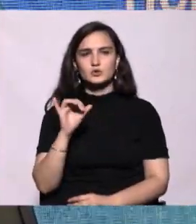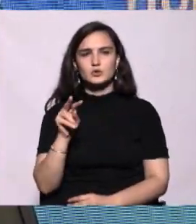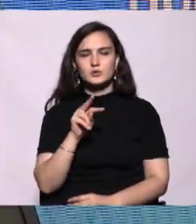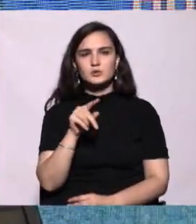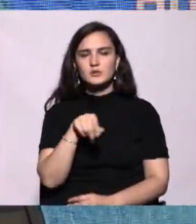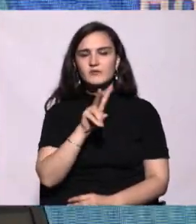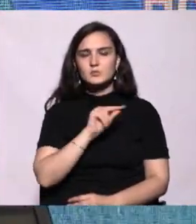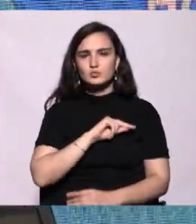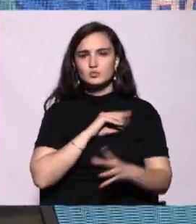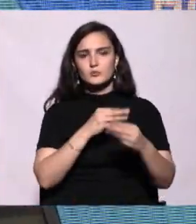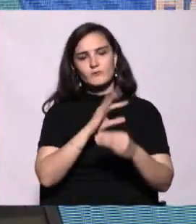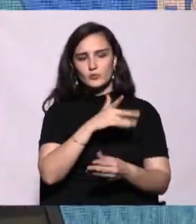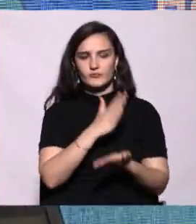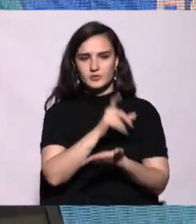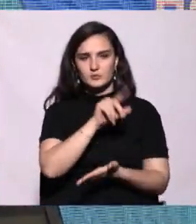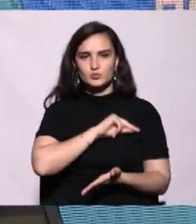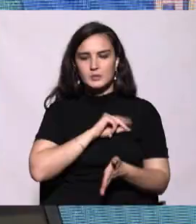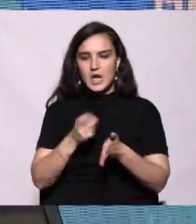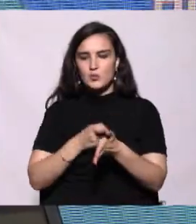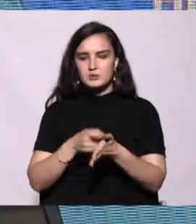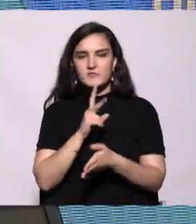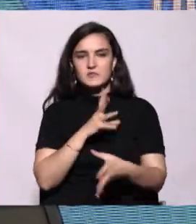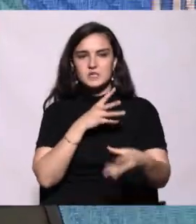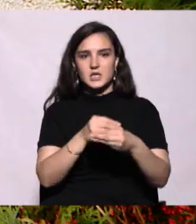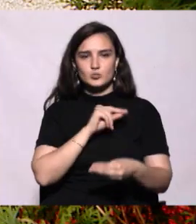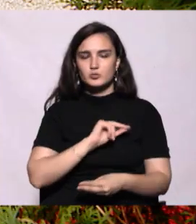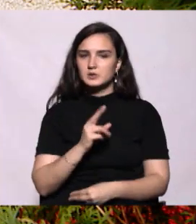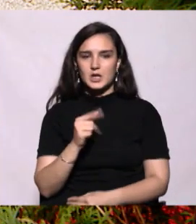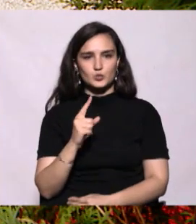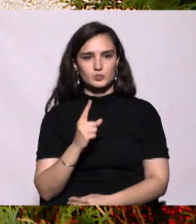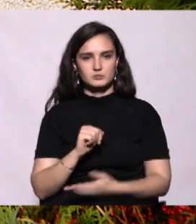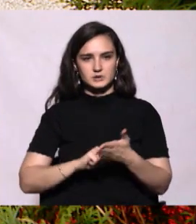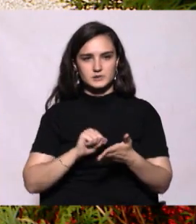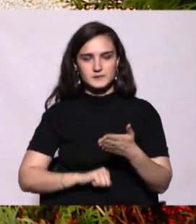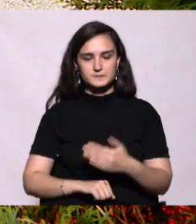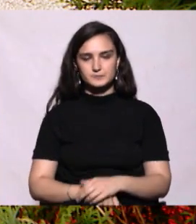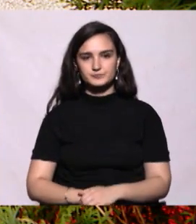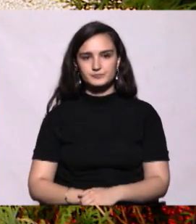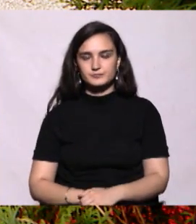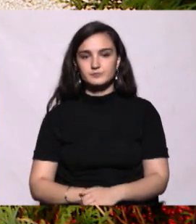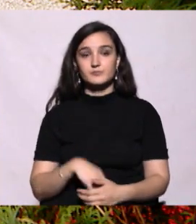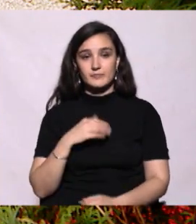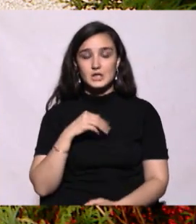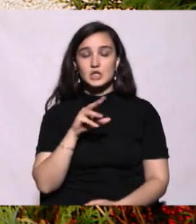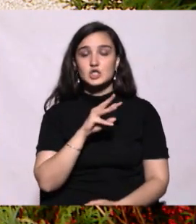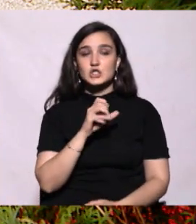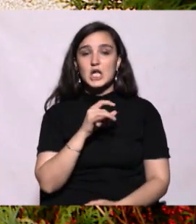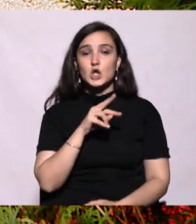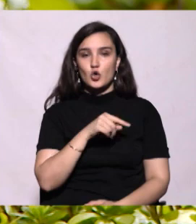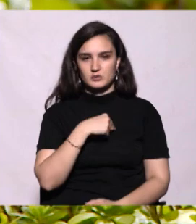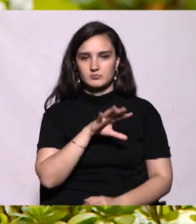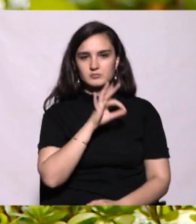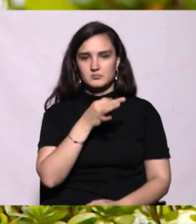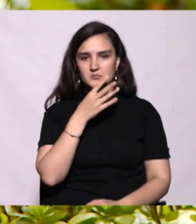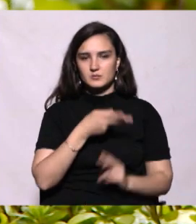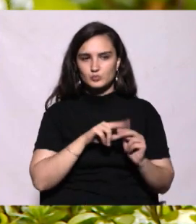work with if you had to investigate this case, and why? I prefer Sherlock because he was a genius and